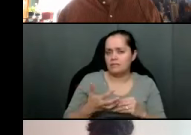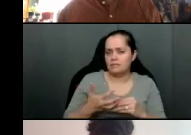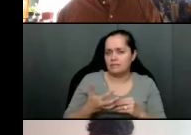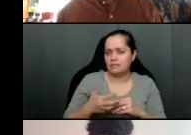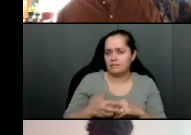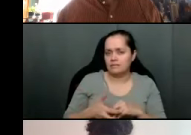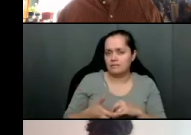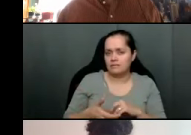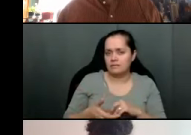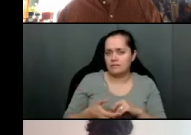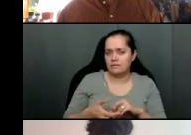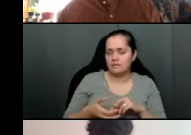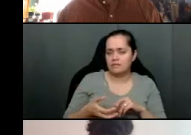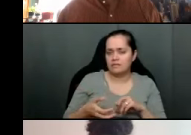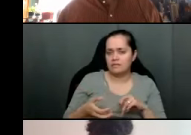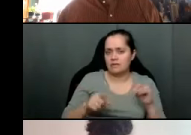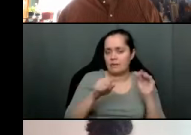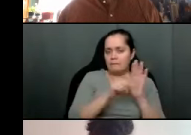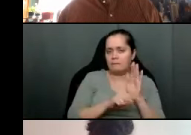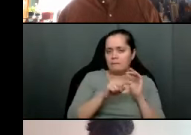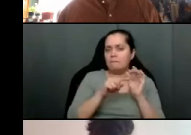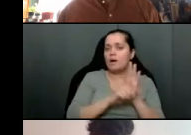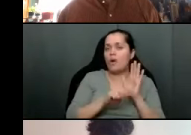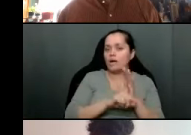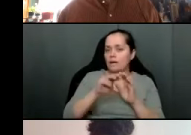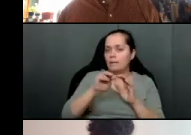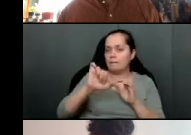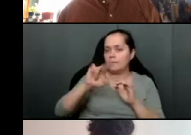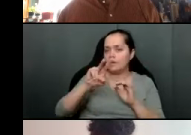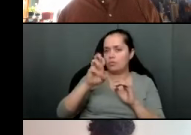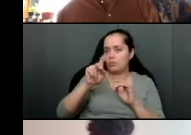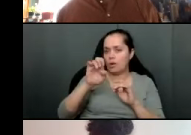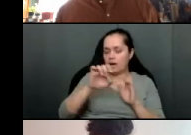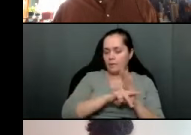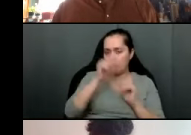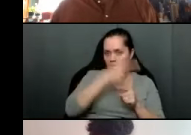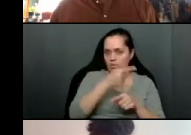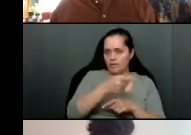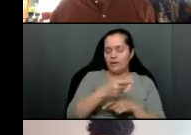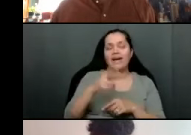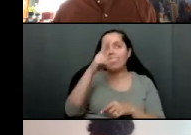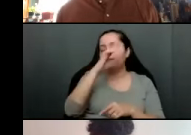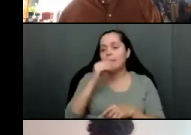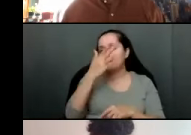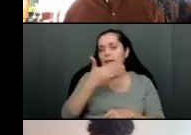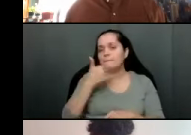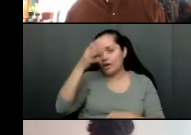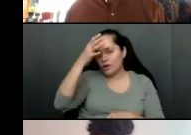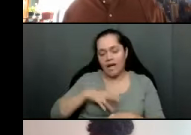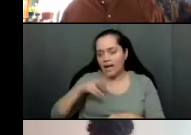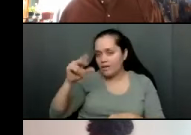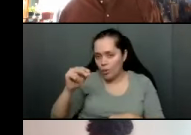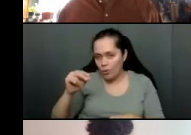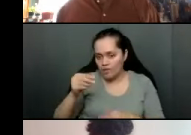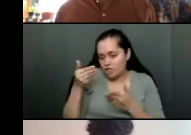Well, Milwaukee brother. Why? Is it he's a better guy? No, it's not a measure of better persons. No, he's